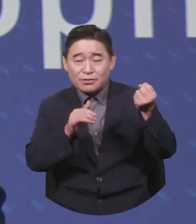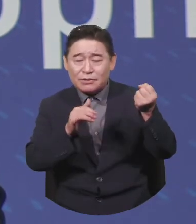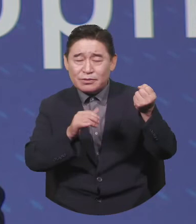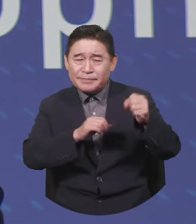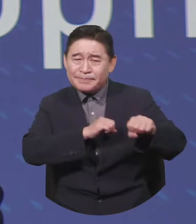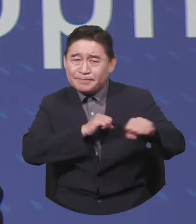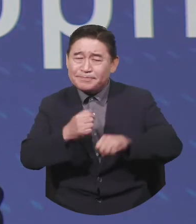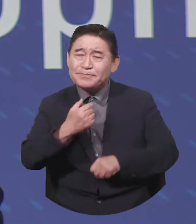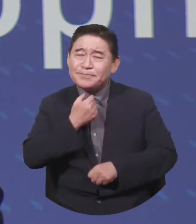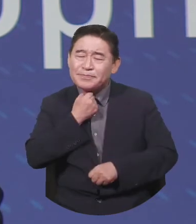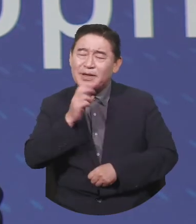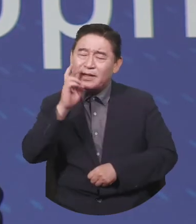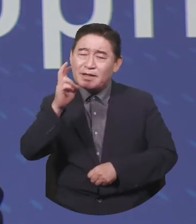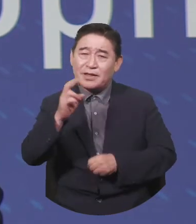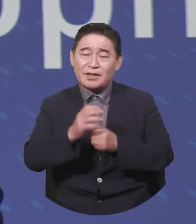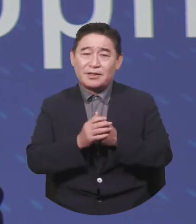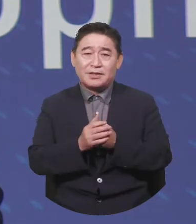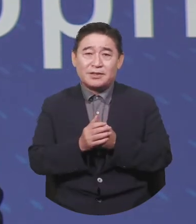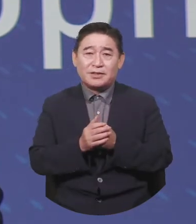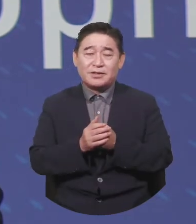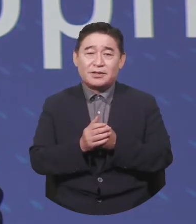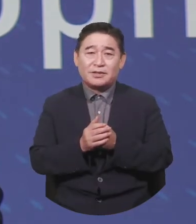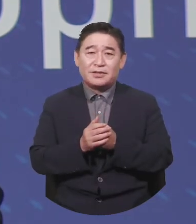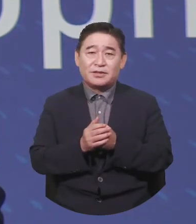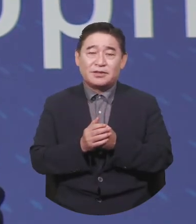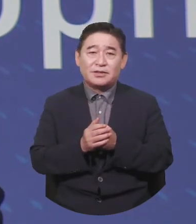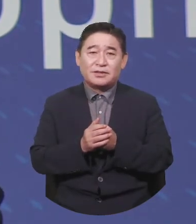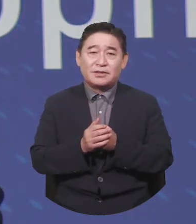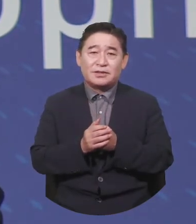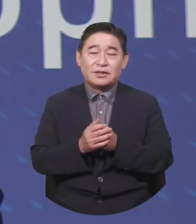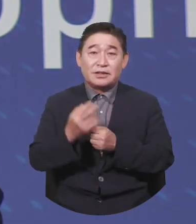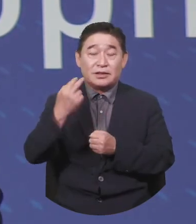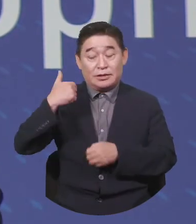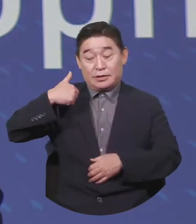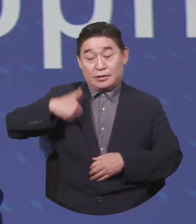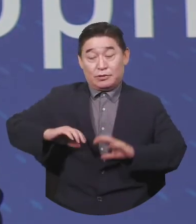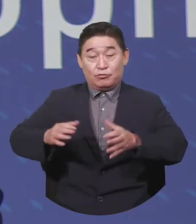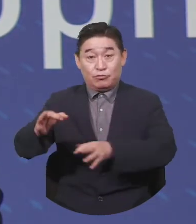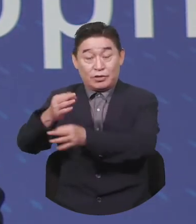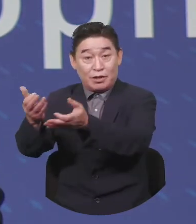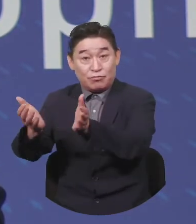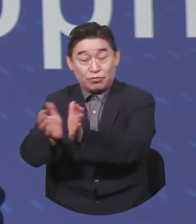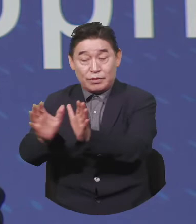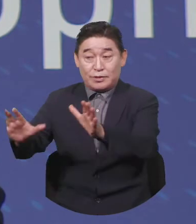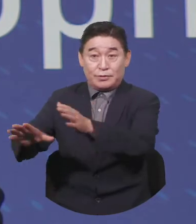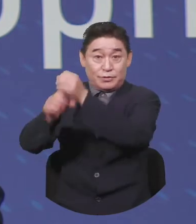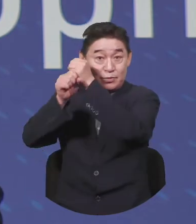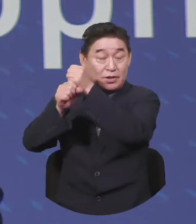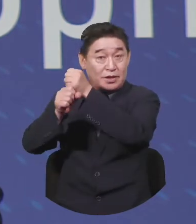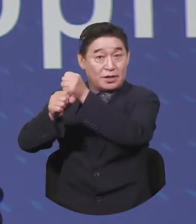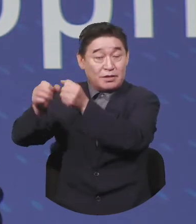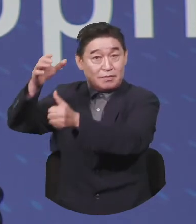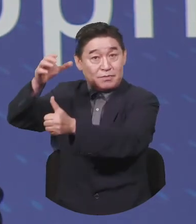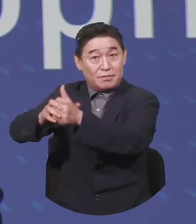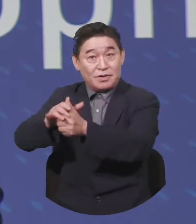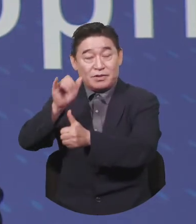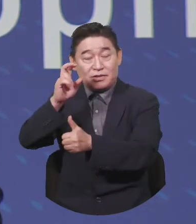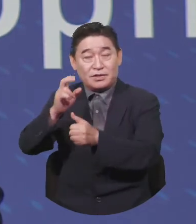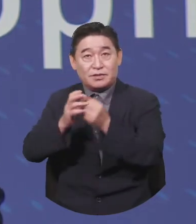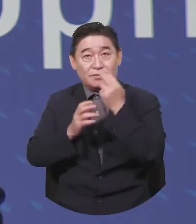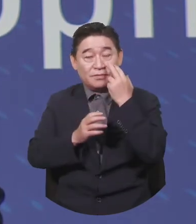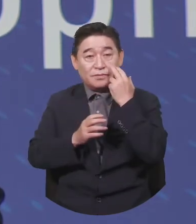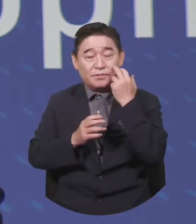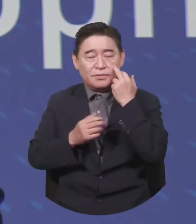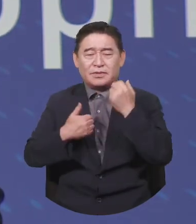Commerce. GDI is, from my understanding, a bit different. It's not